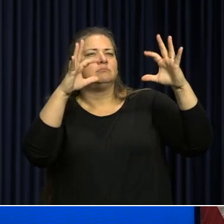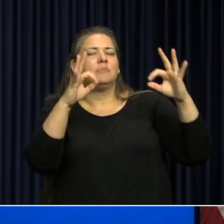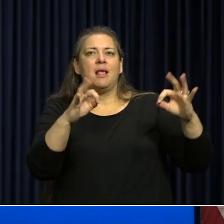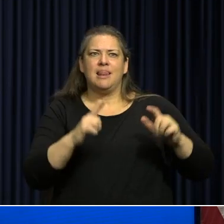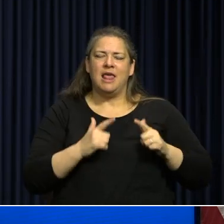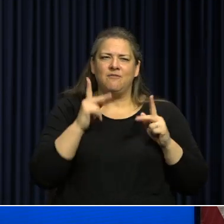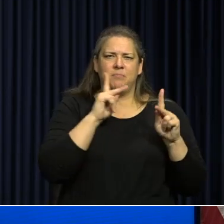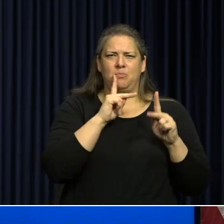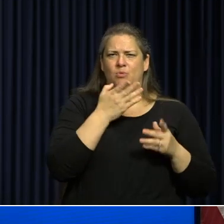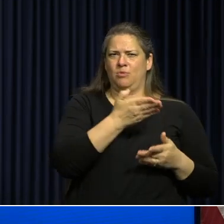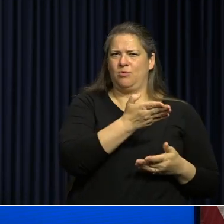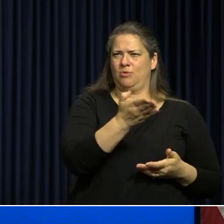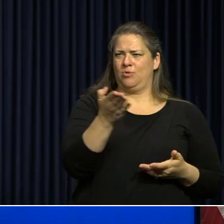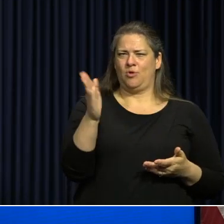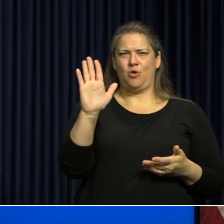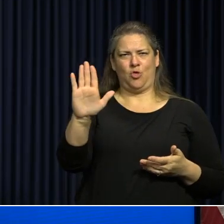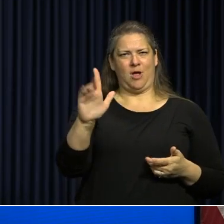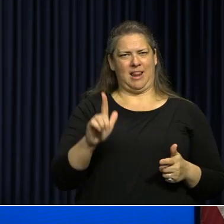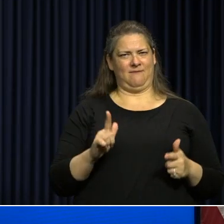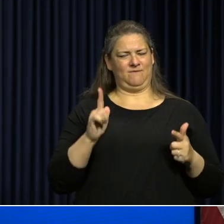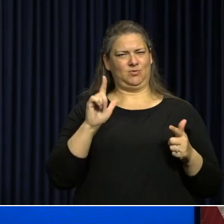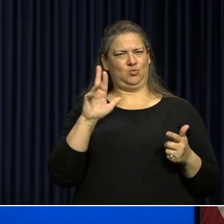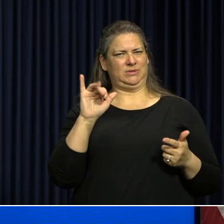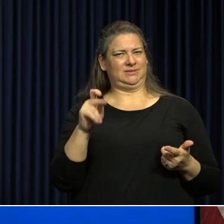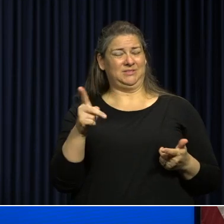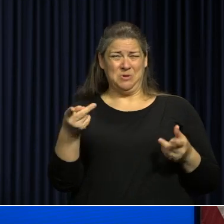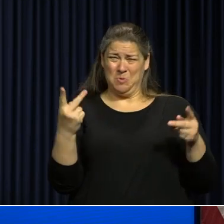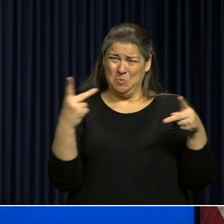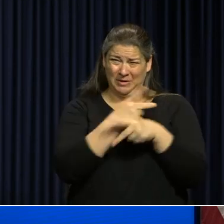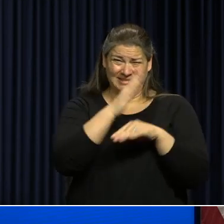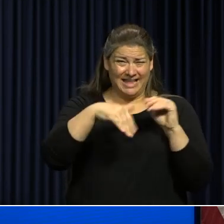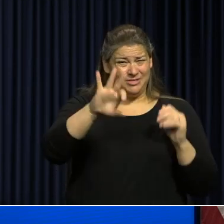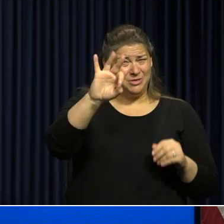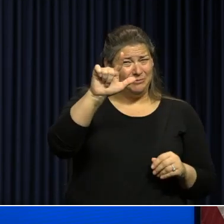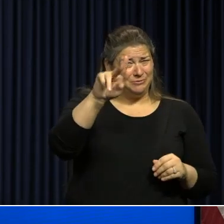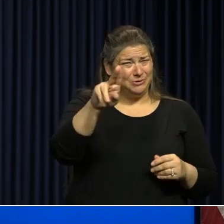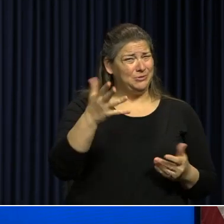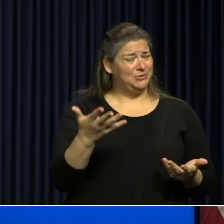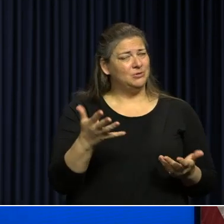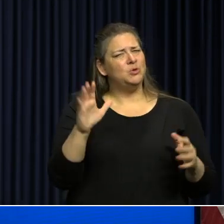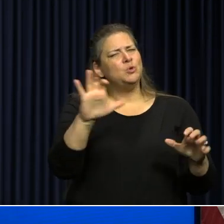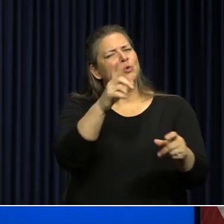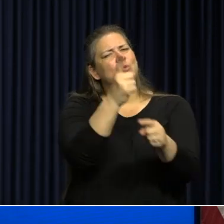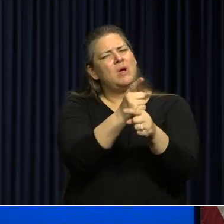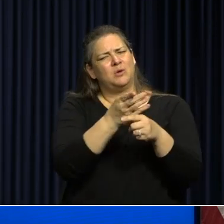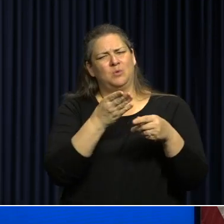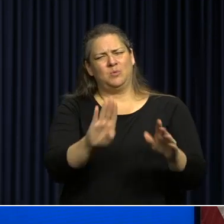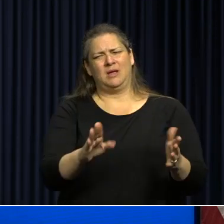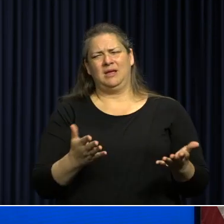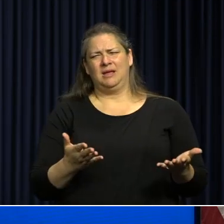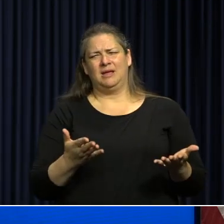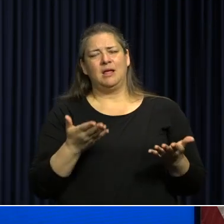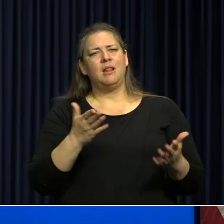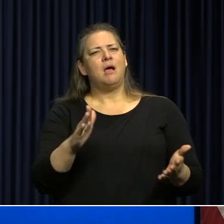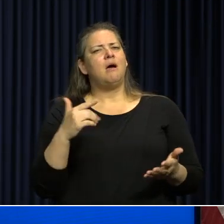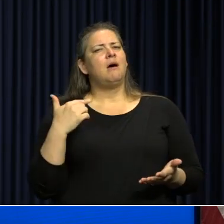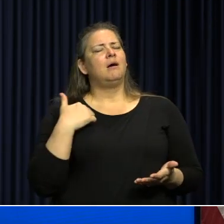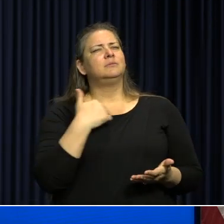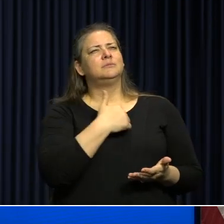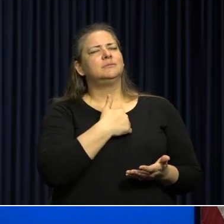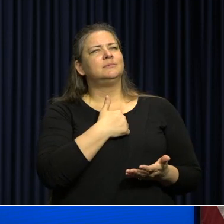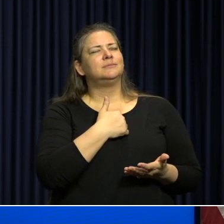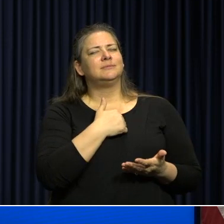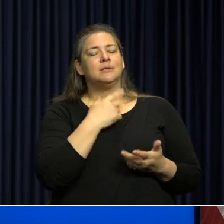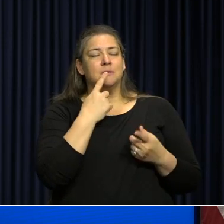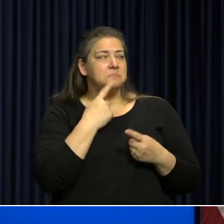higher mortality rate than the flu. So let's do this. Let's do this right. And let's come out of this knowing that we